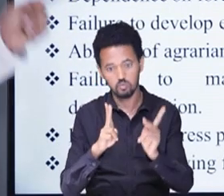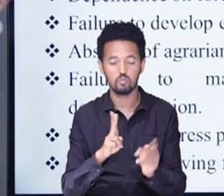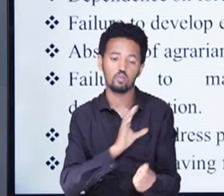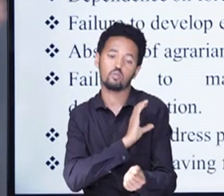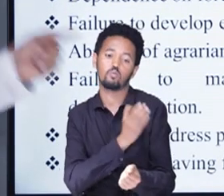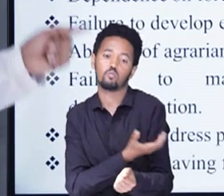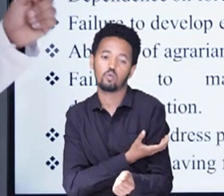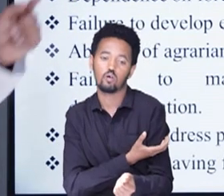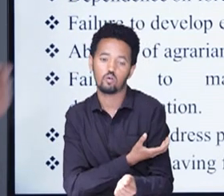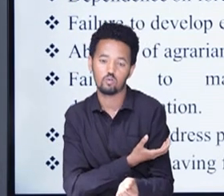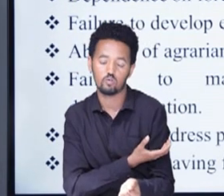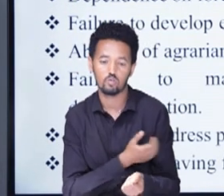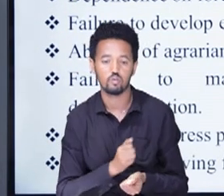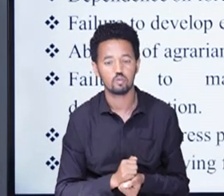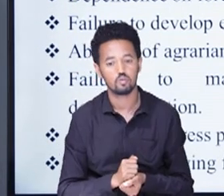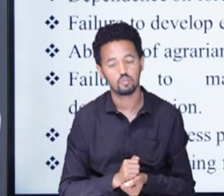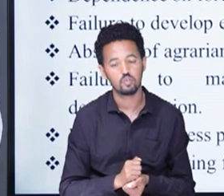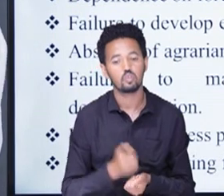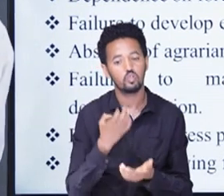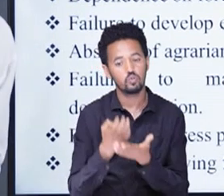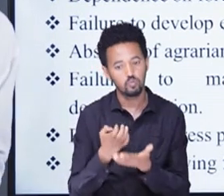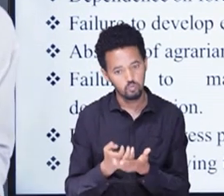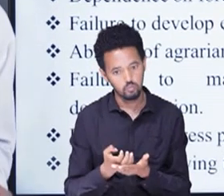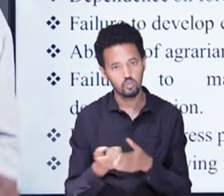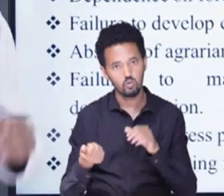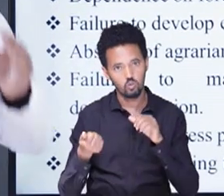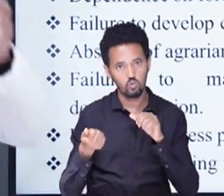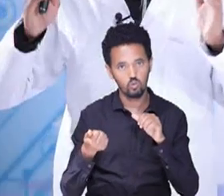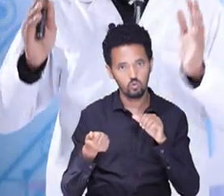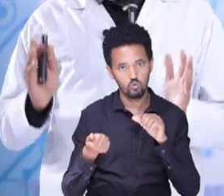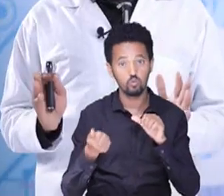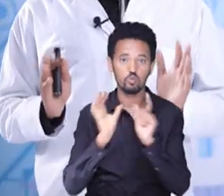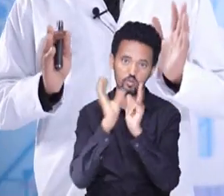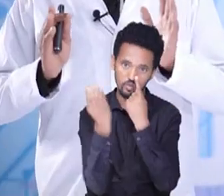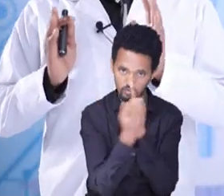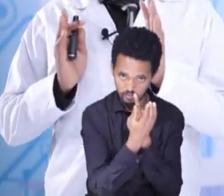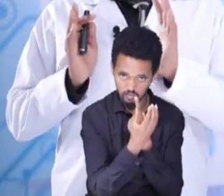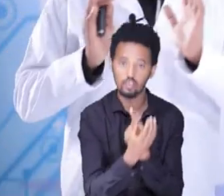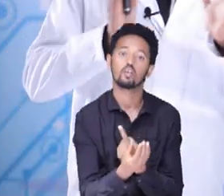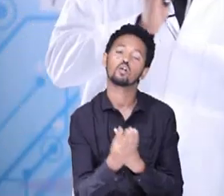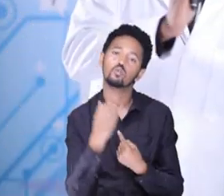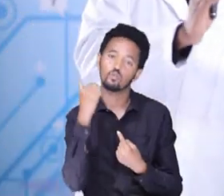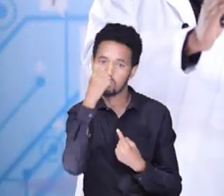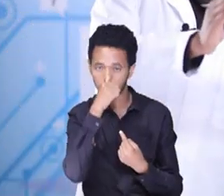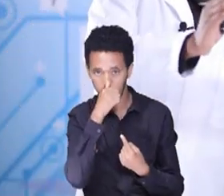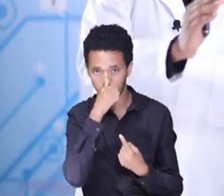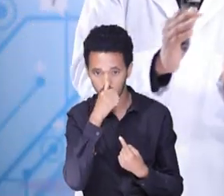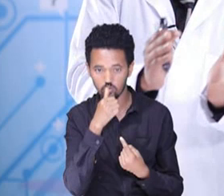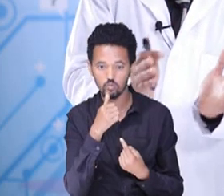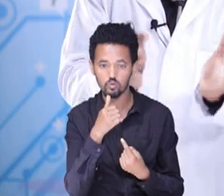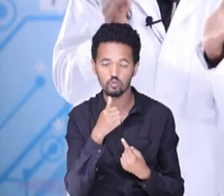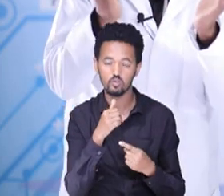powers. Backward socio-economic condition, and Ethiopia depend on foreign